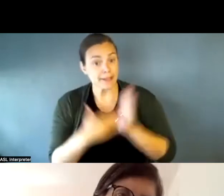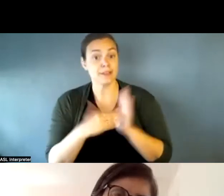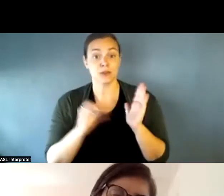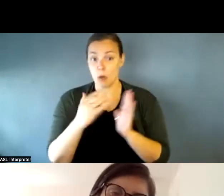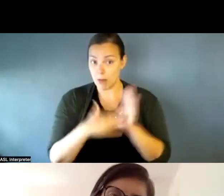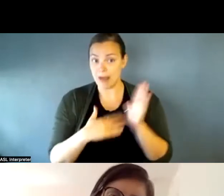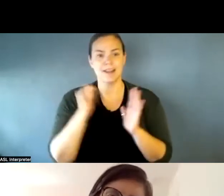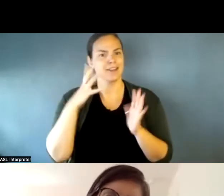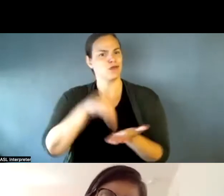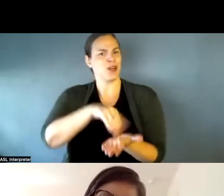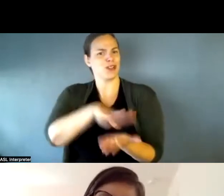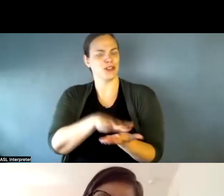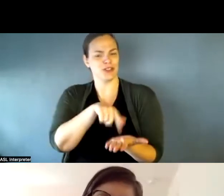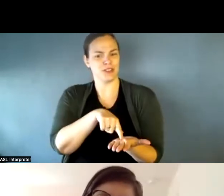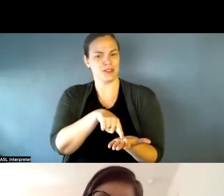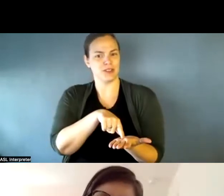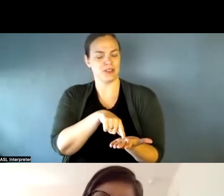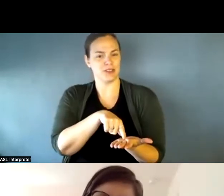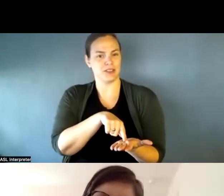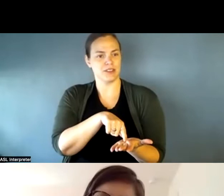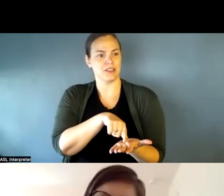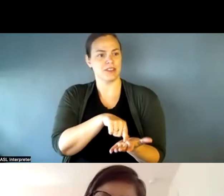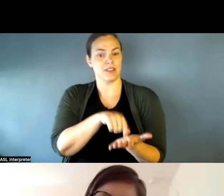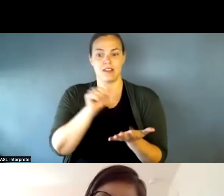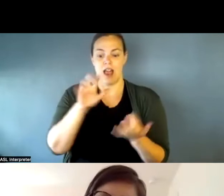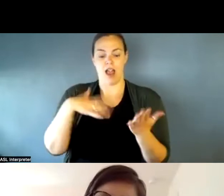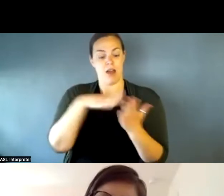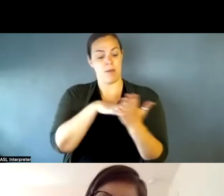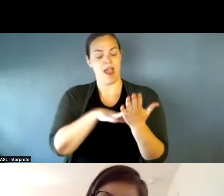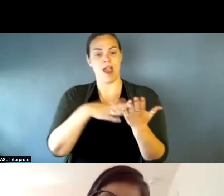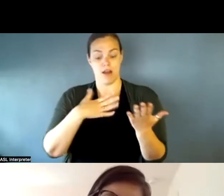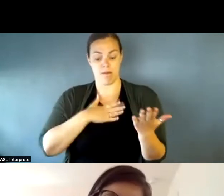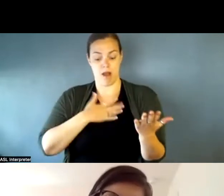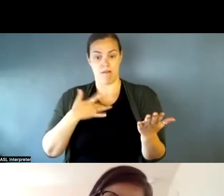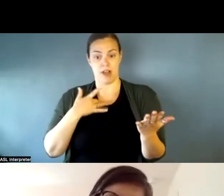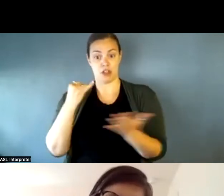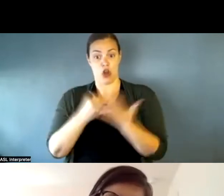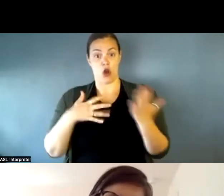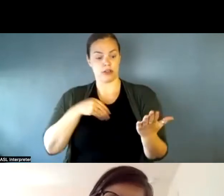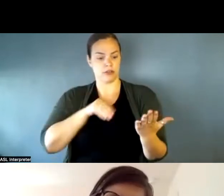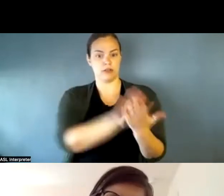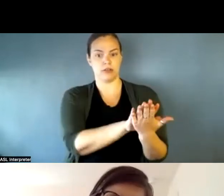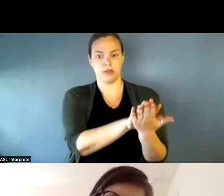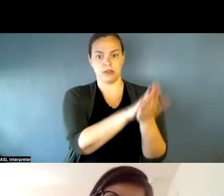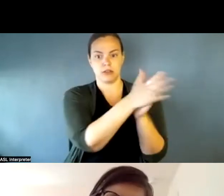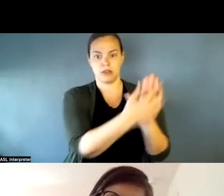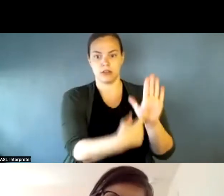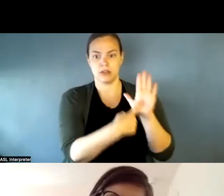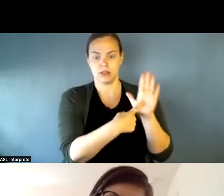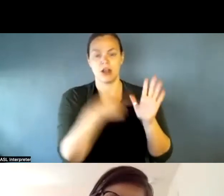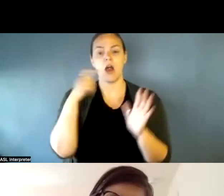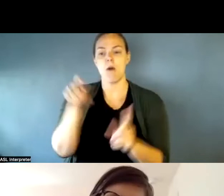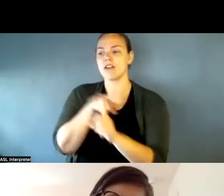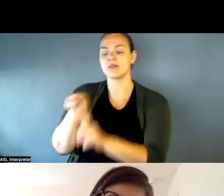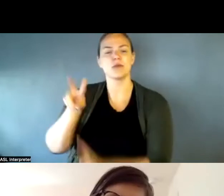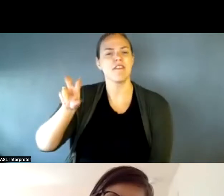the impression of what the artist was thinking about at the time. And specifically, I refer to the Van Gogh exhibit only because I was just